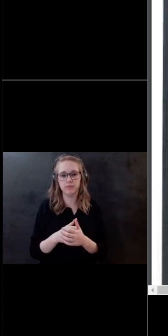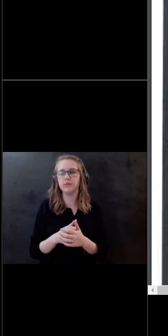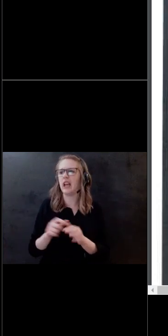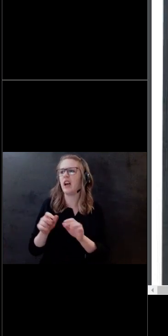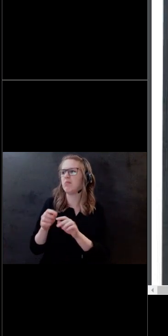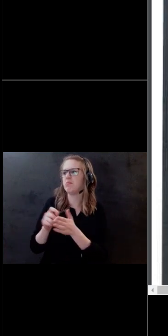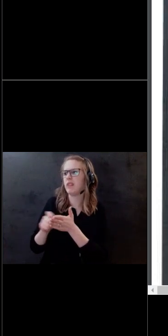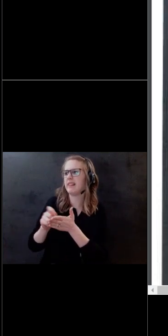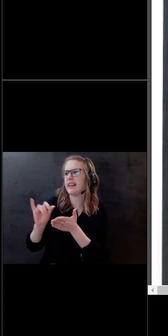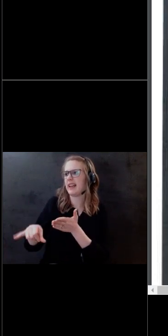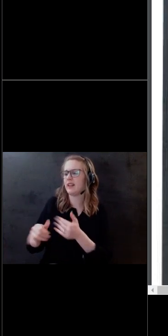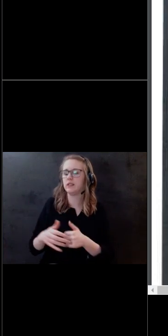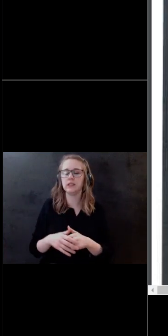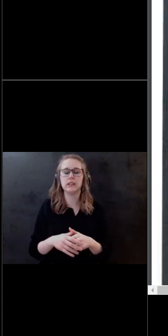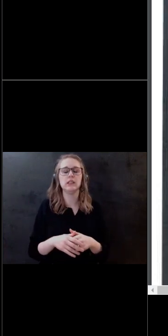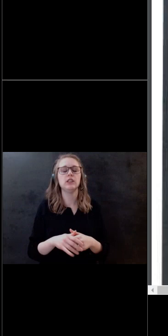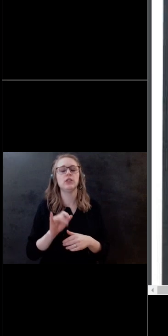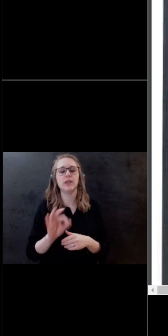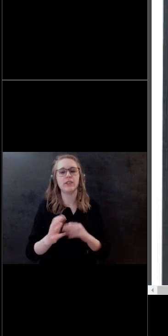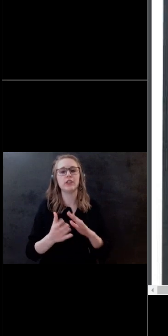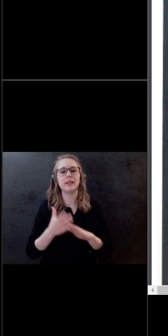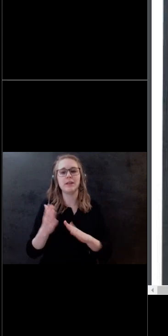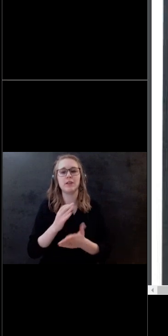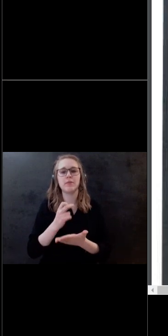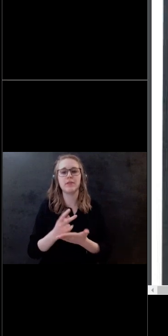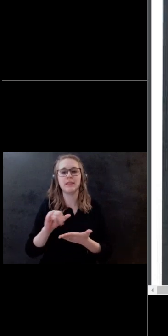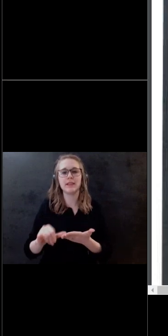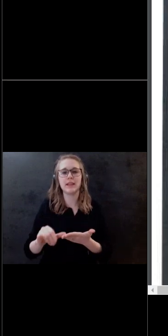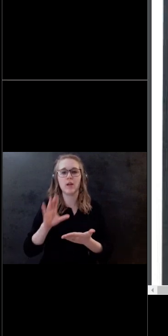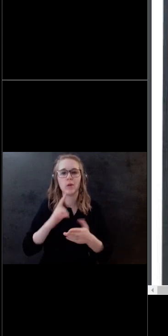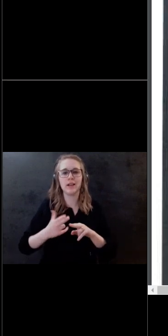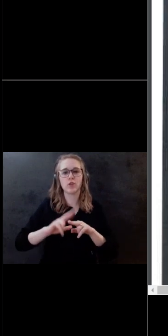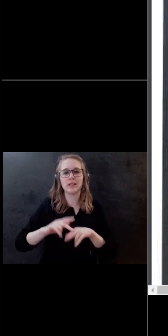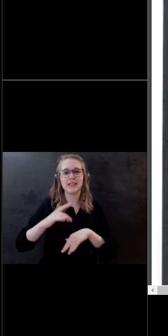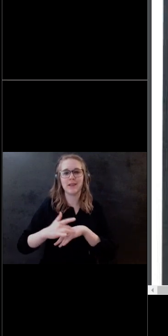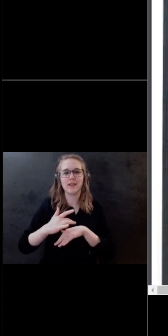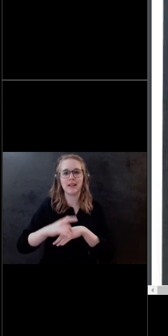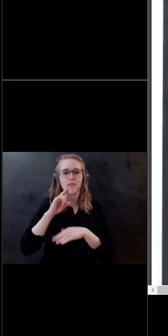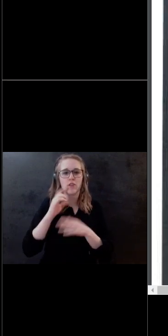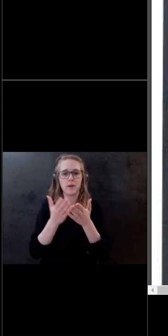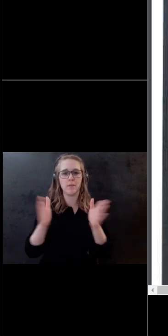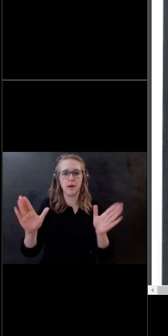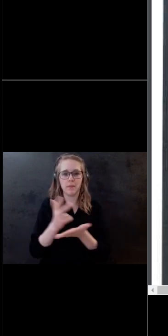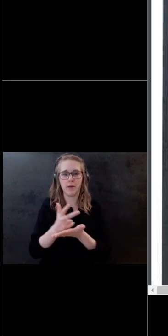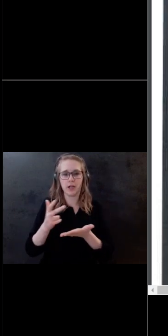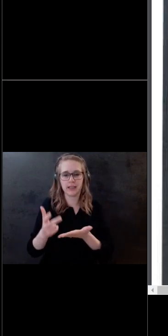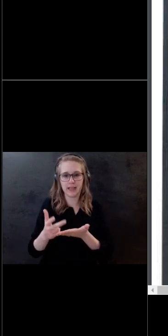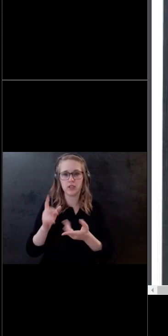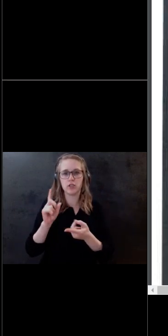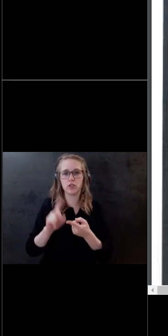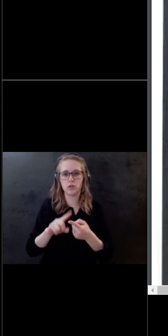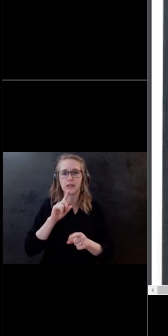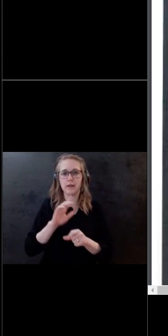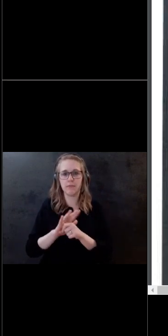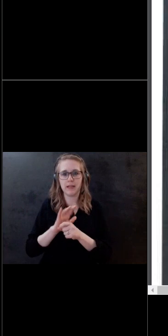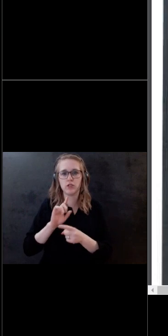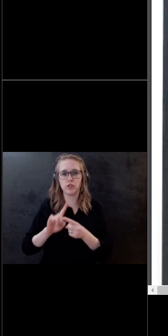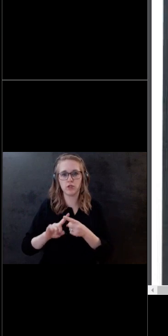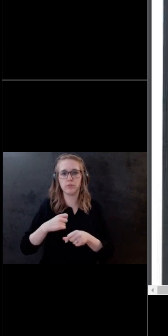Okay. If there's an administrative approval that could increase the availability of public parking to commit to making